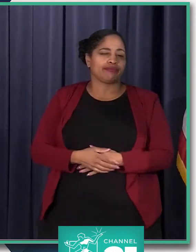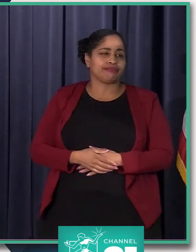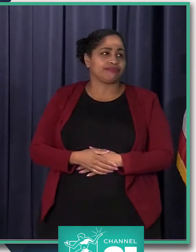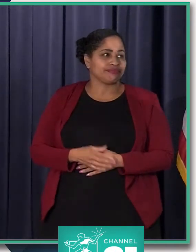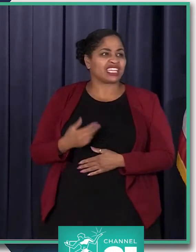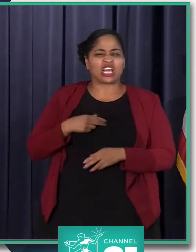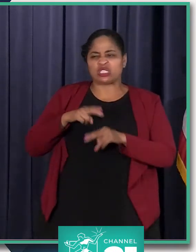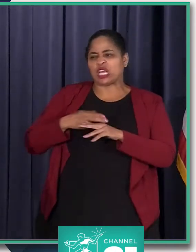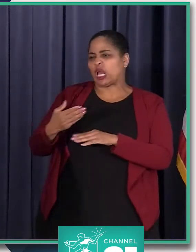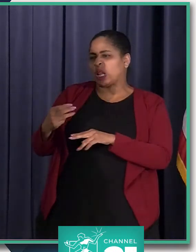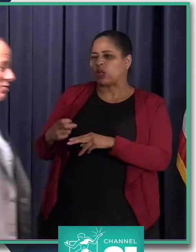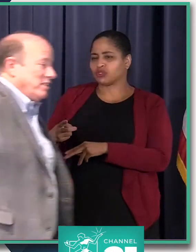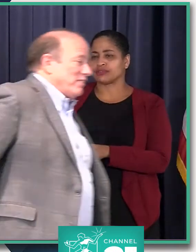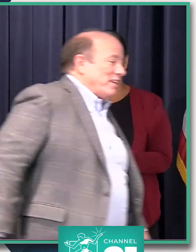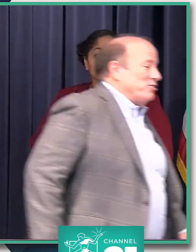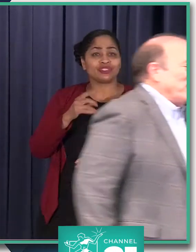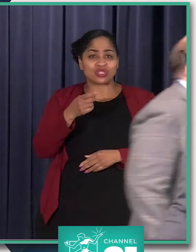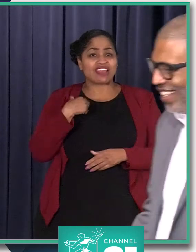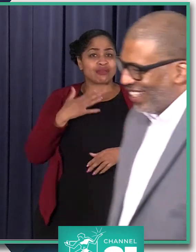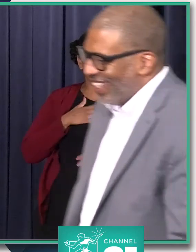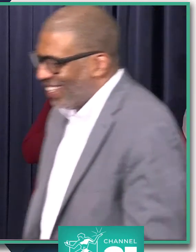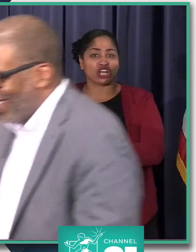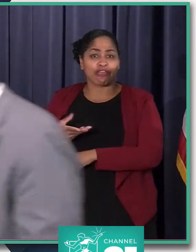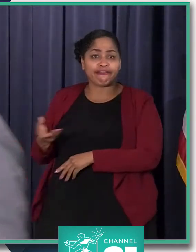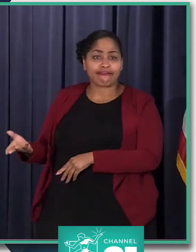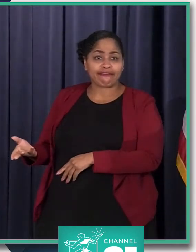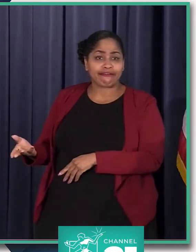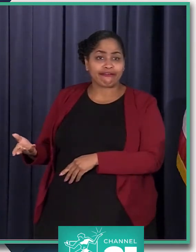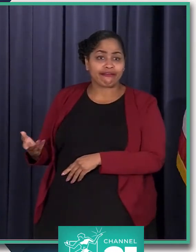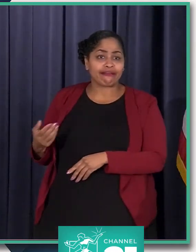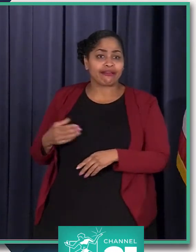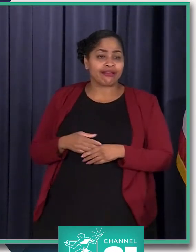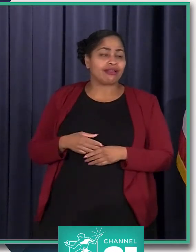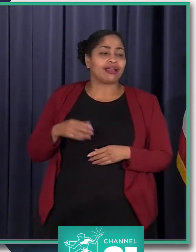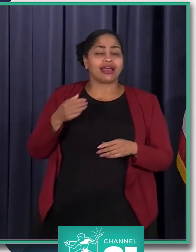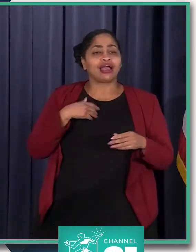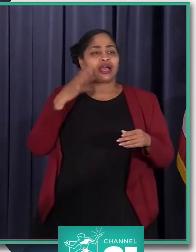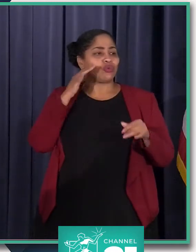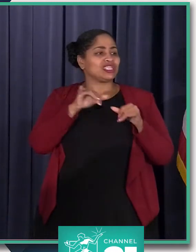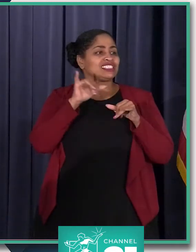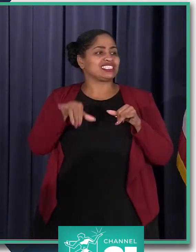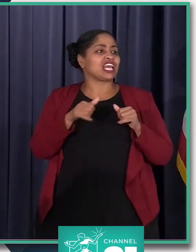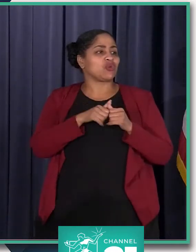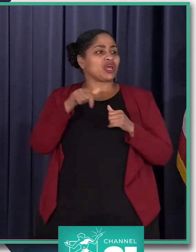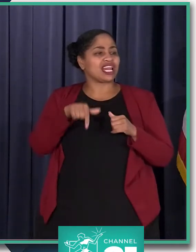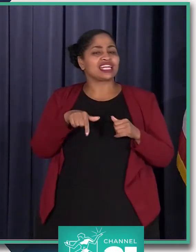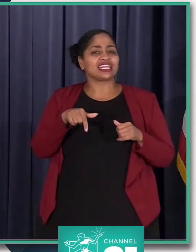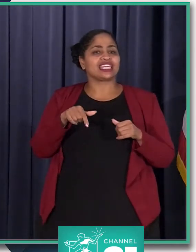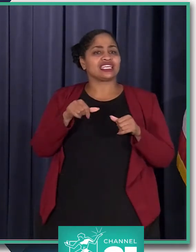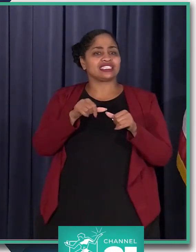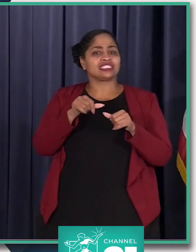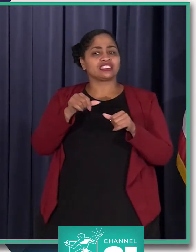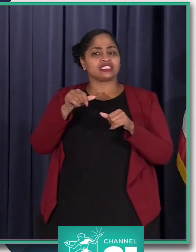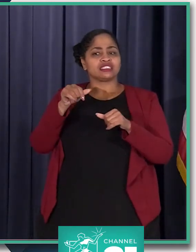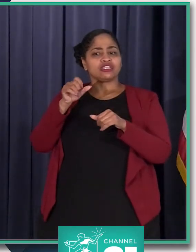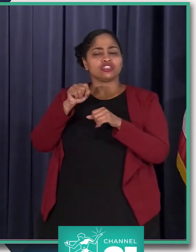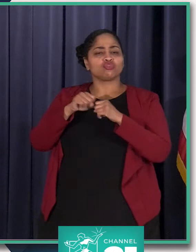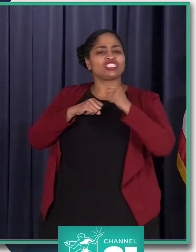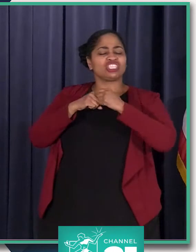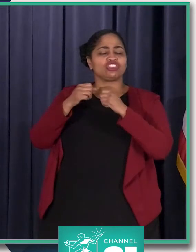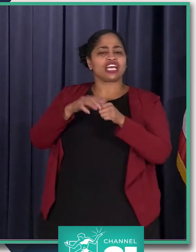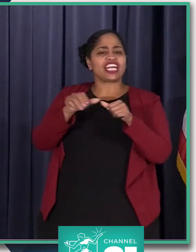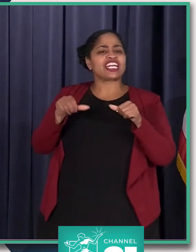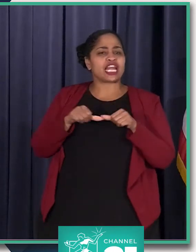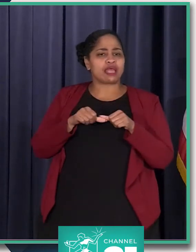I'll sit closer. You can have that chair. And I'm going to stay with the Strategic Neighborhood Fund until we do something with